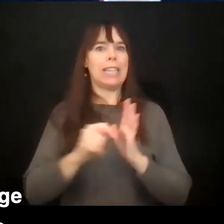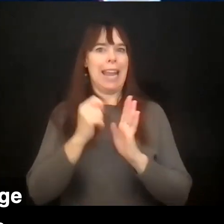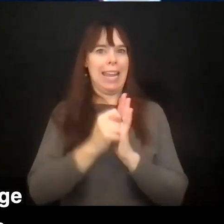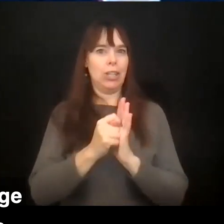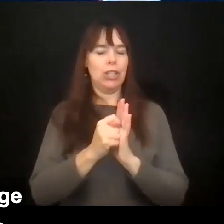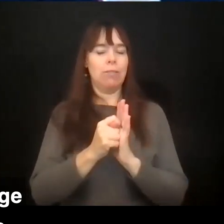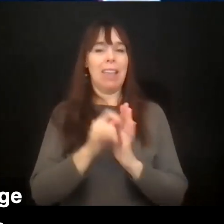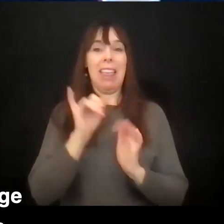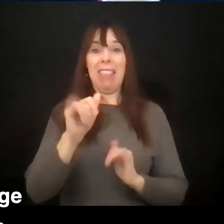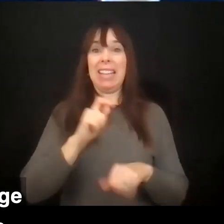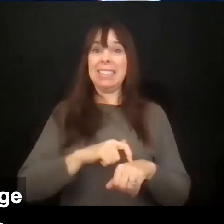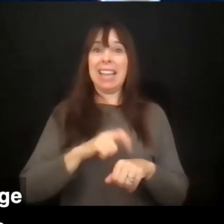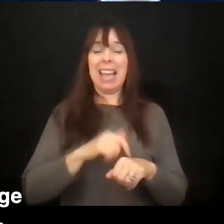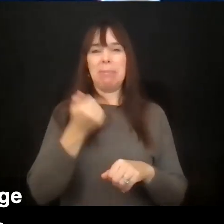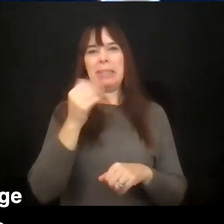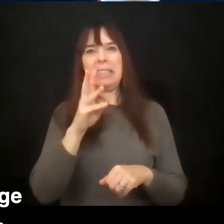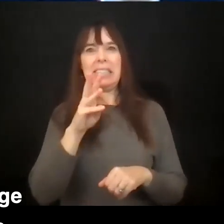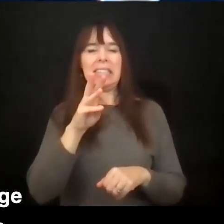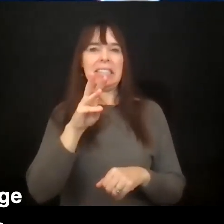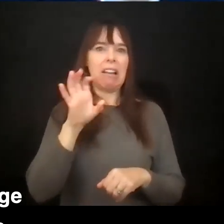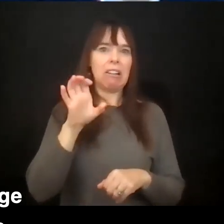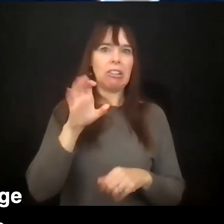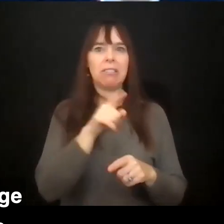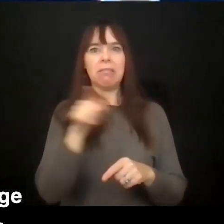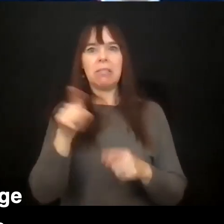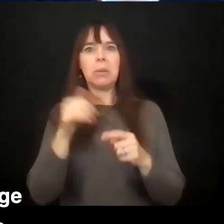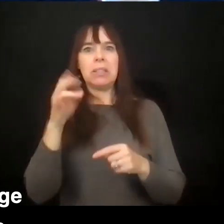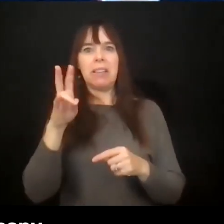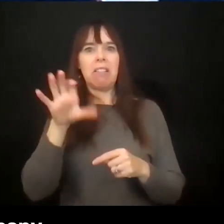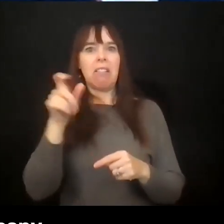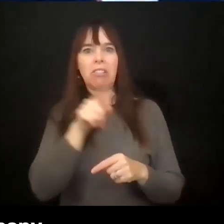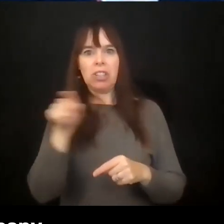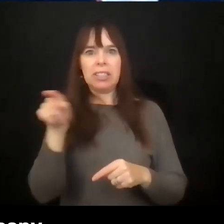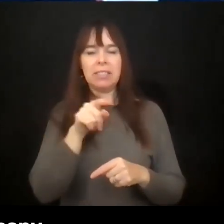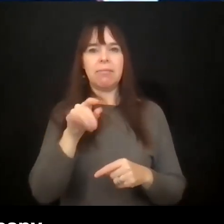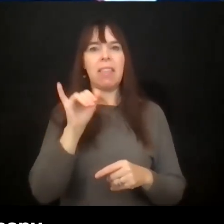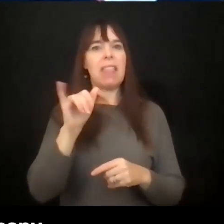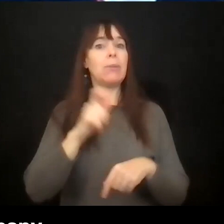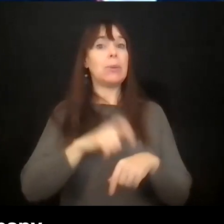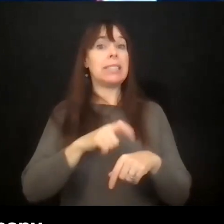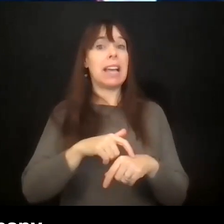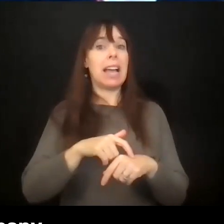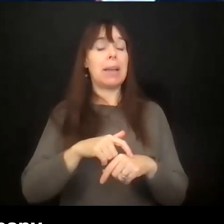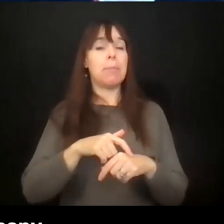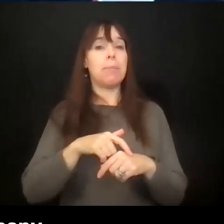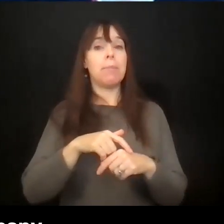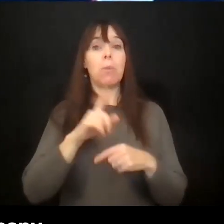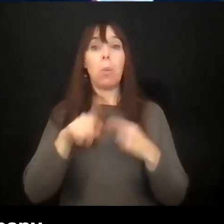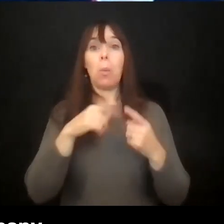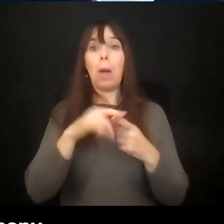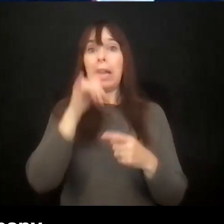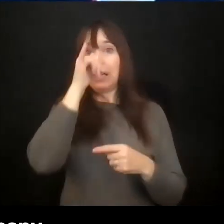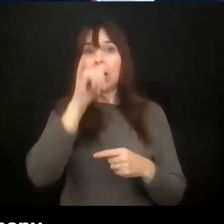Golden Age, the 1600s, 1700s, was when the Dutch